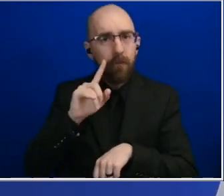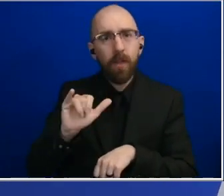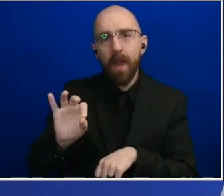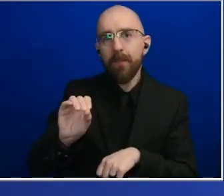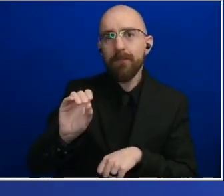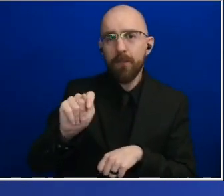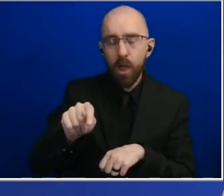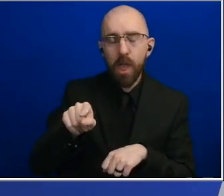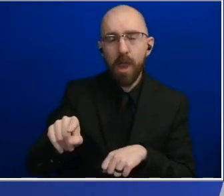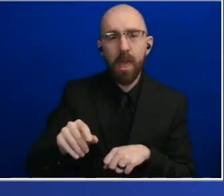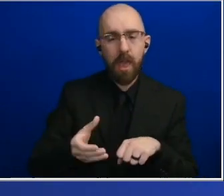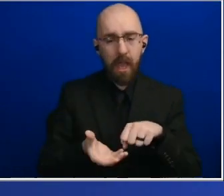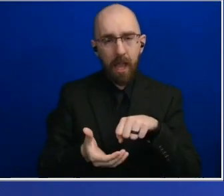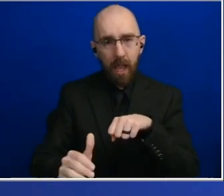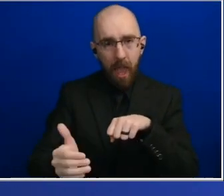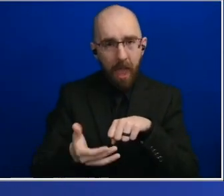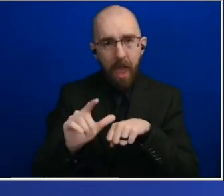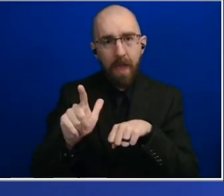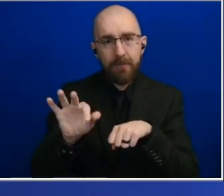calf and those muscles and